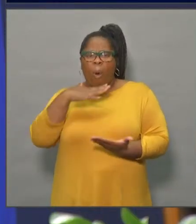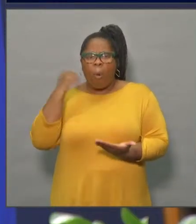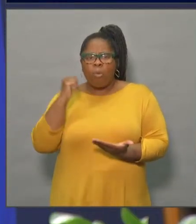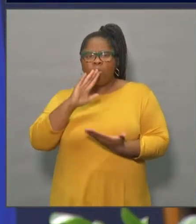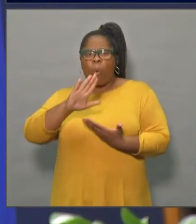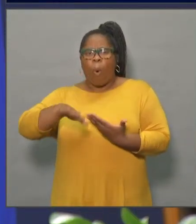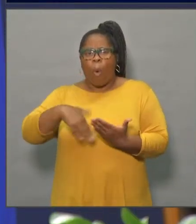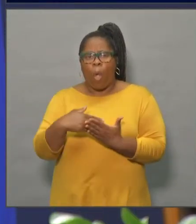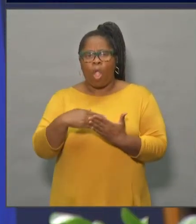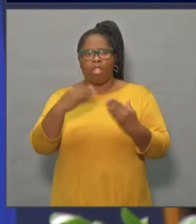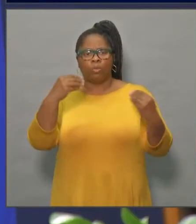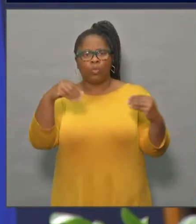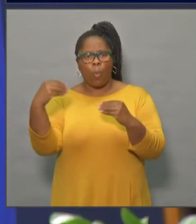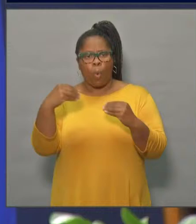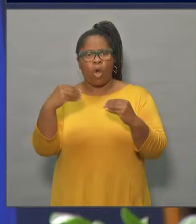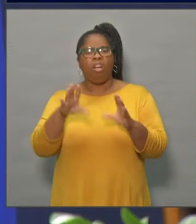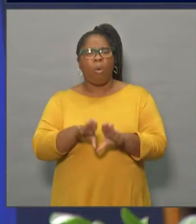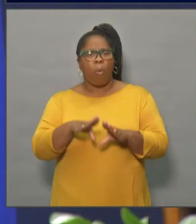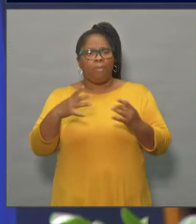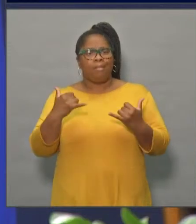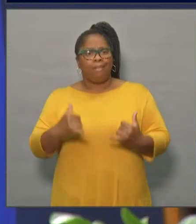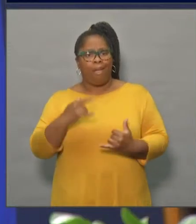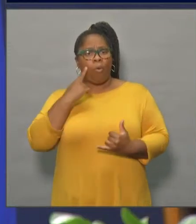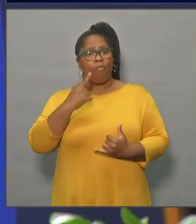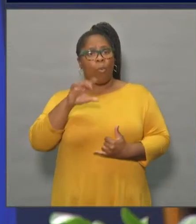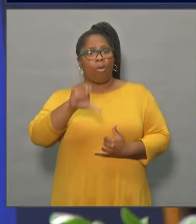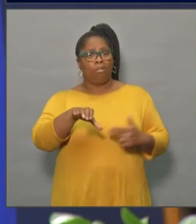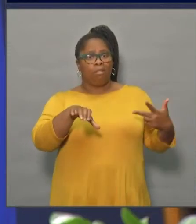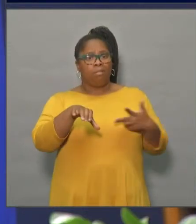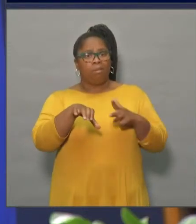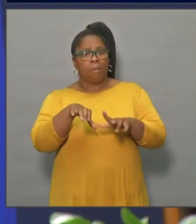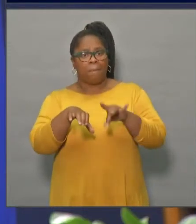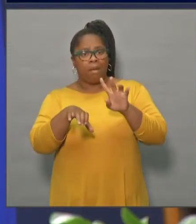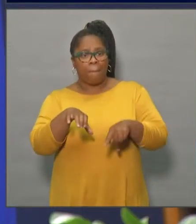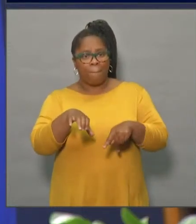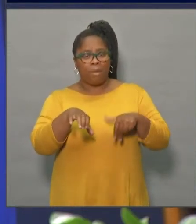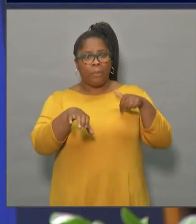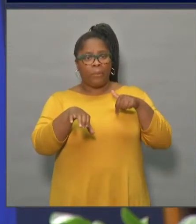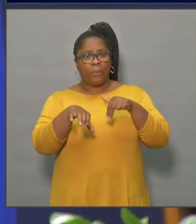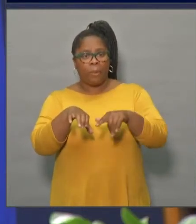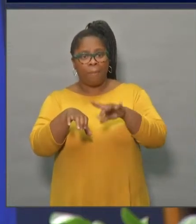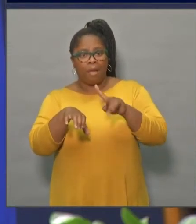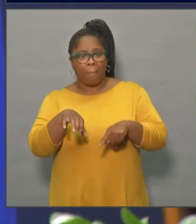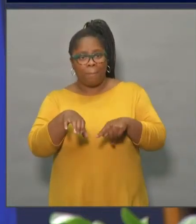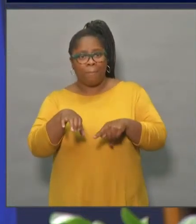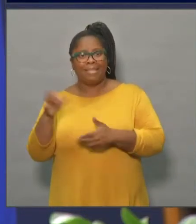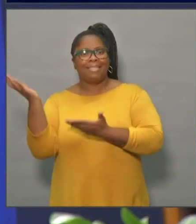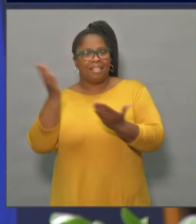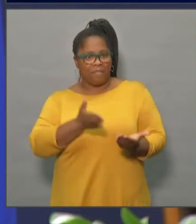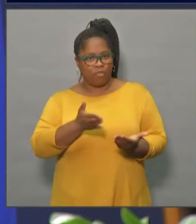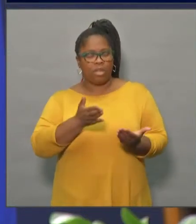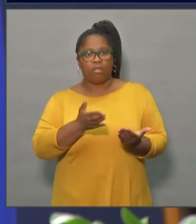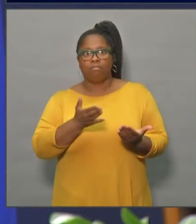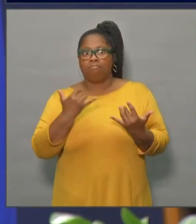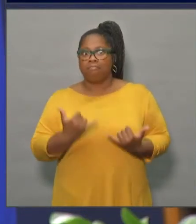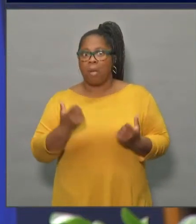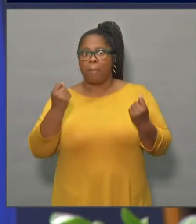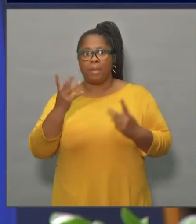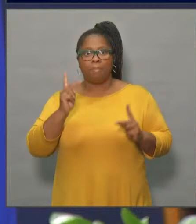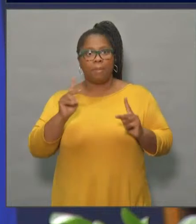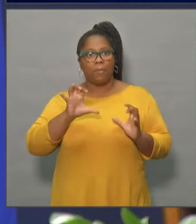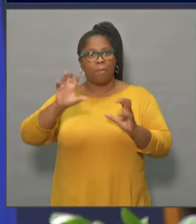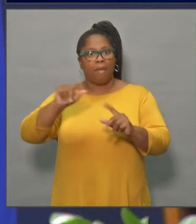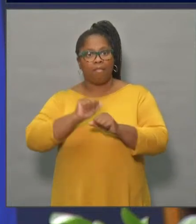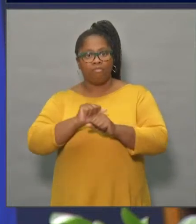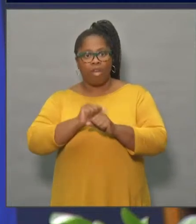for curbside pickup and delivery, putting hundreds of workers back at their job. Many recreational sites are